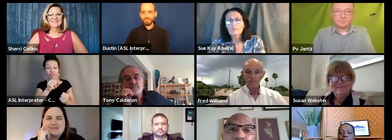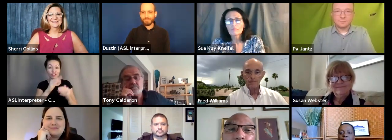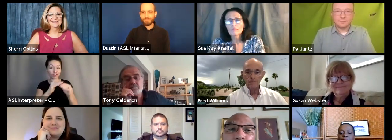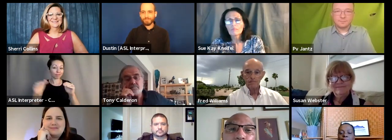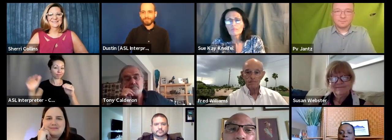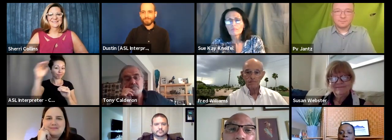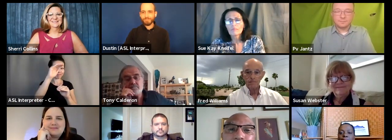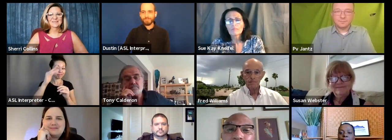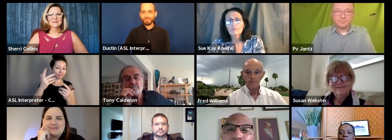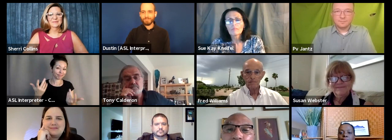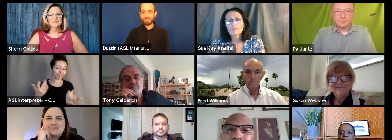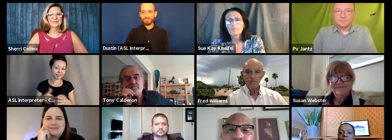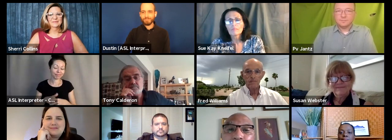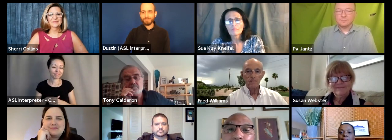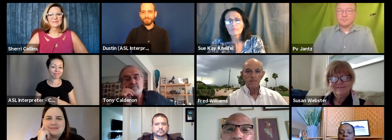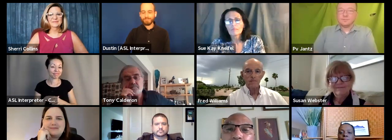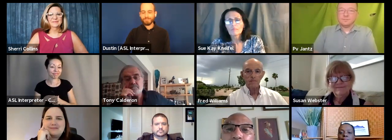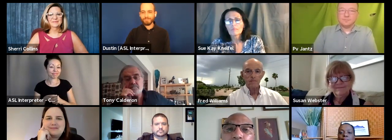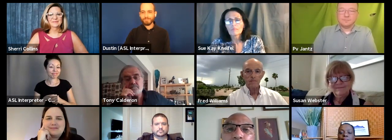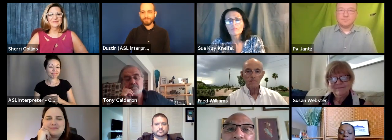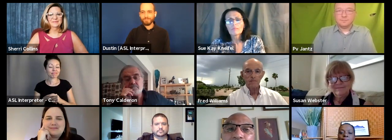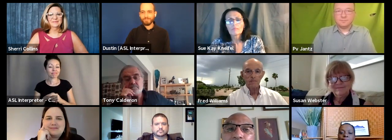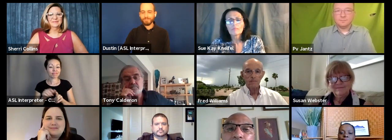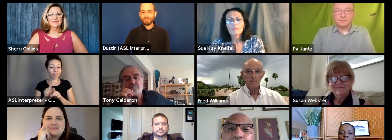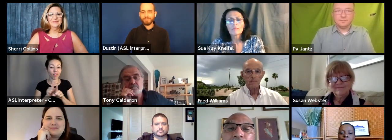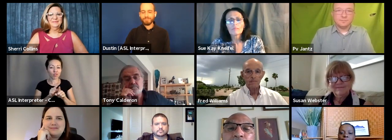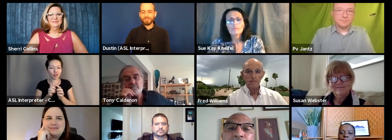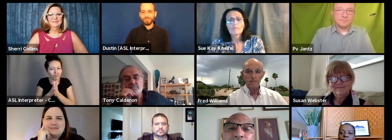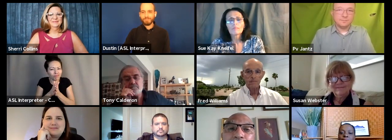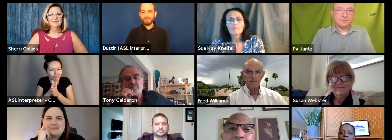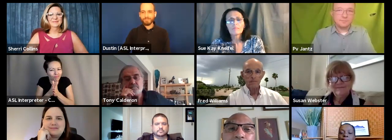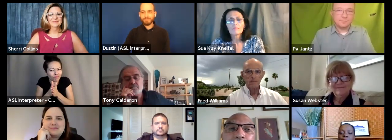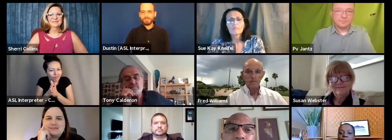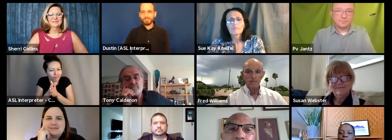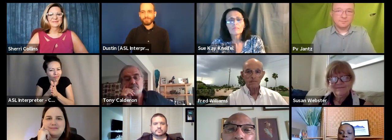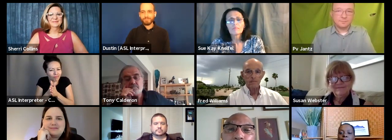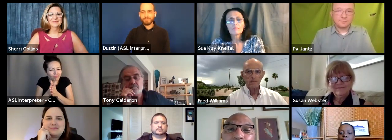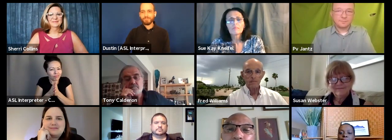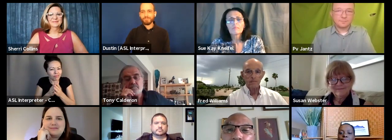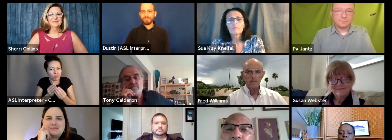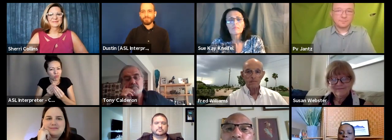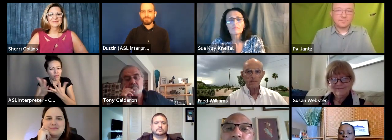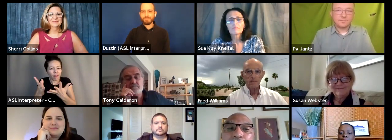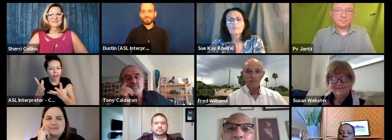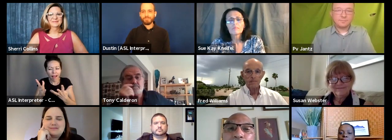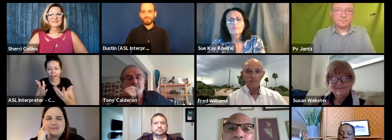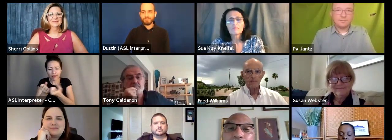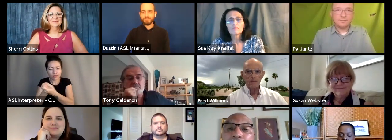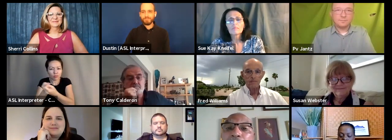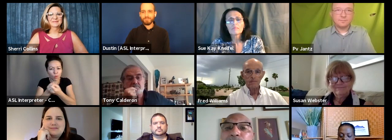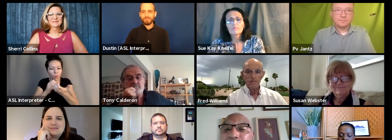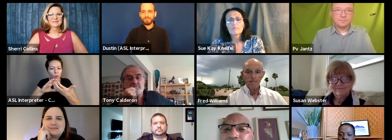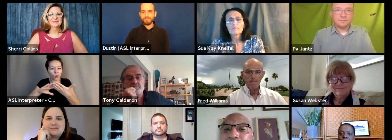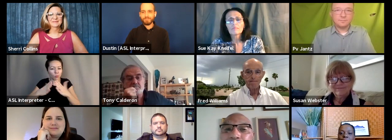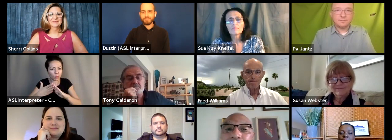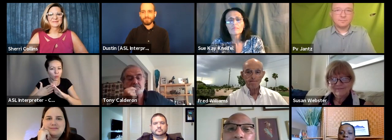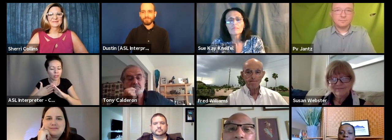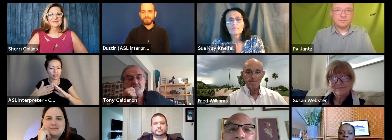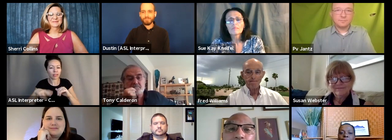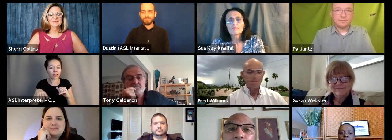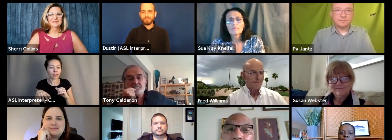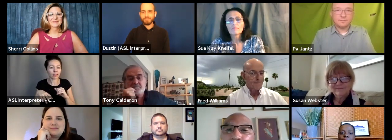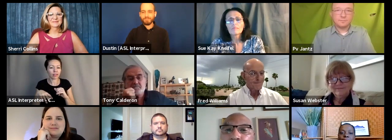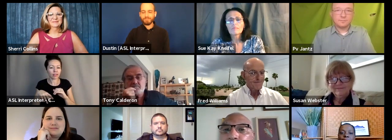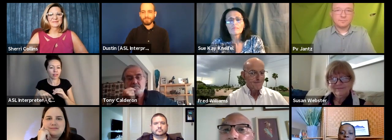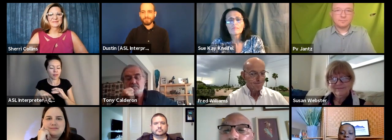as well as her desire and passion to provide to the community that we serve in